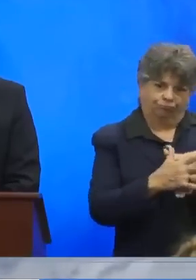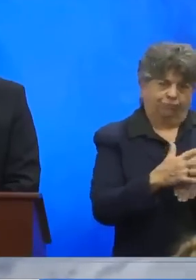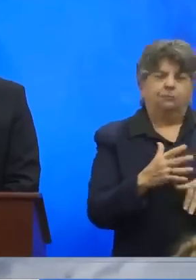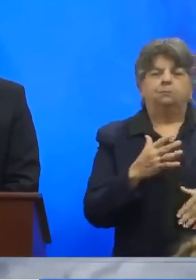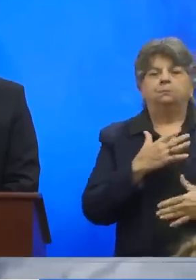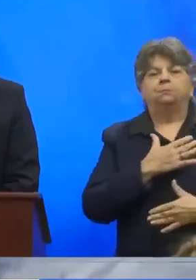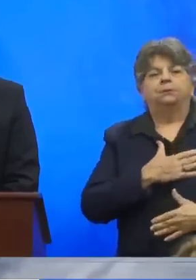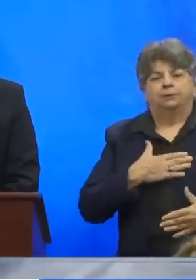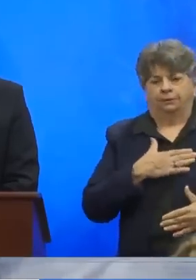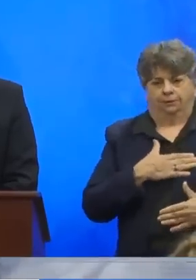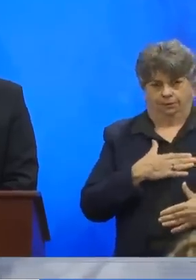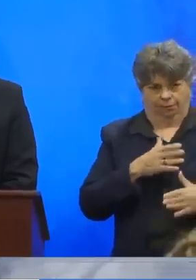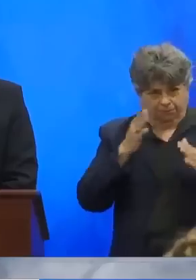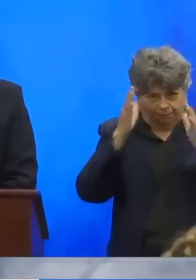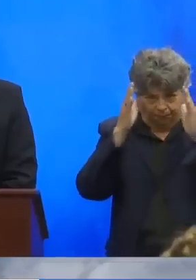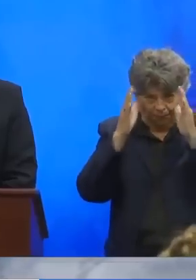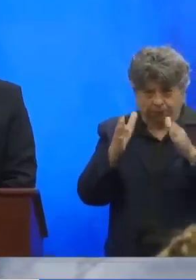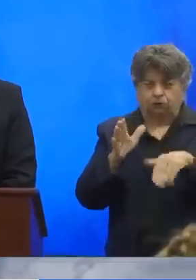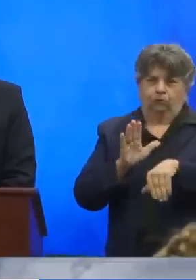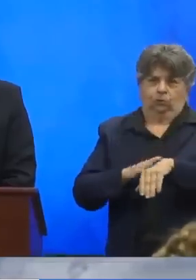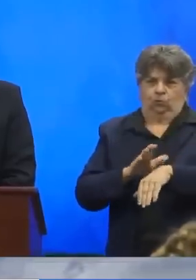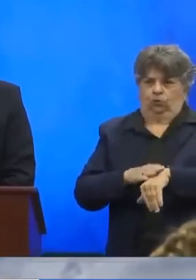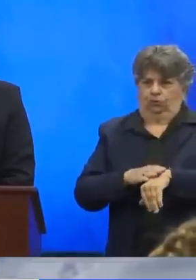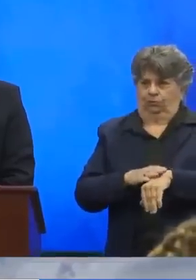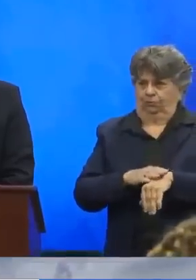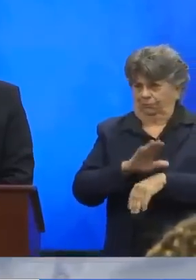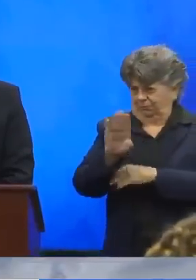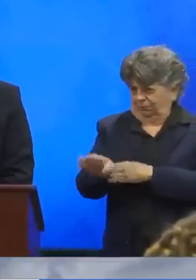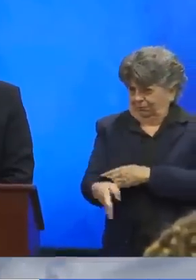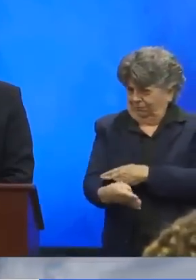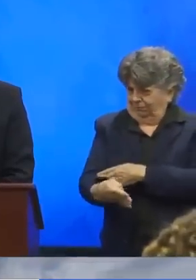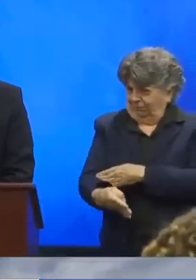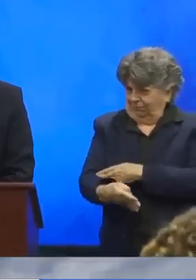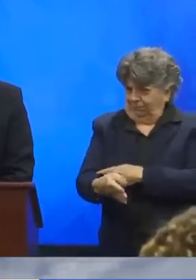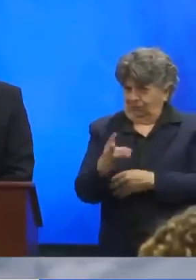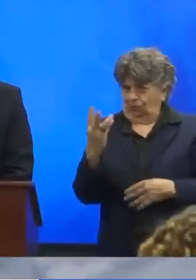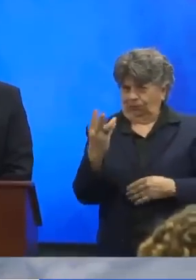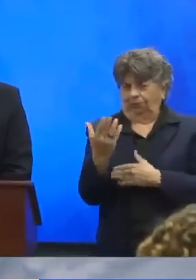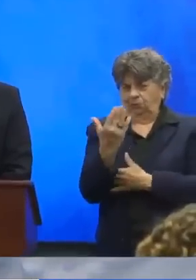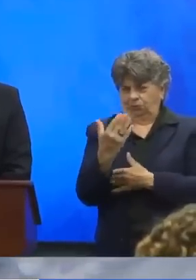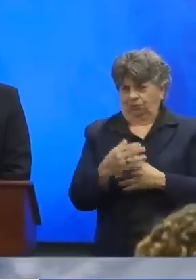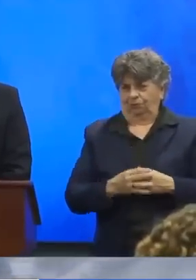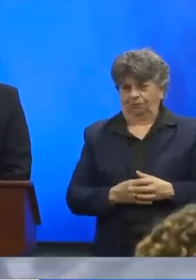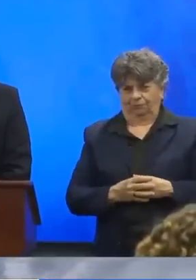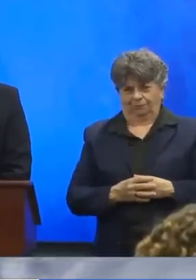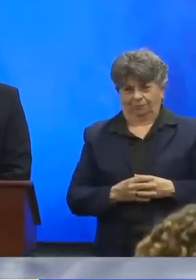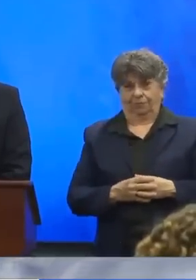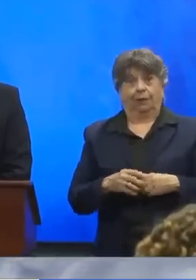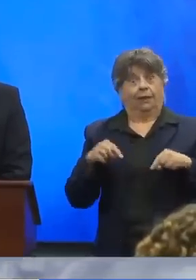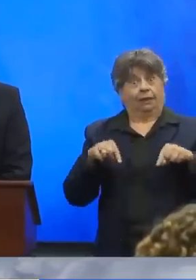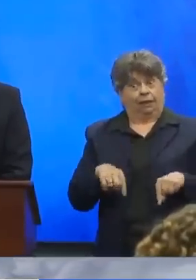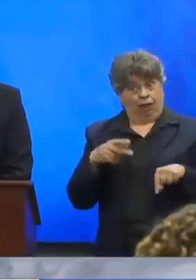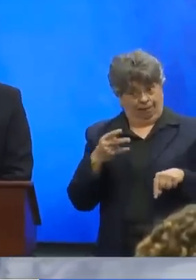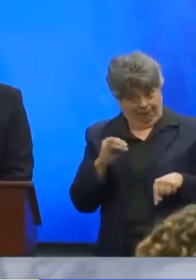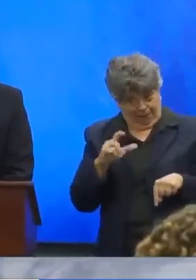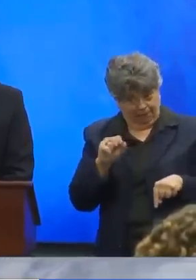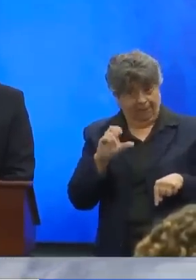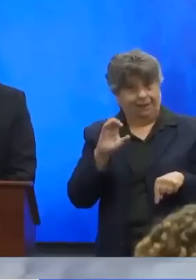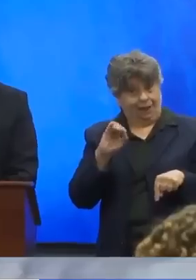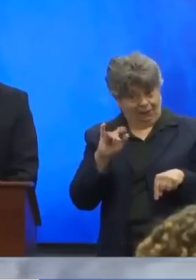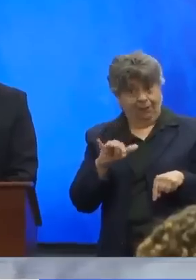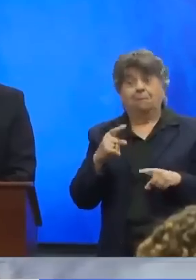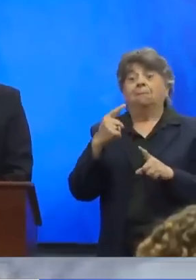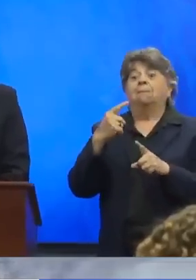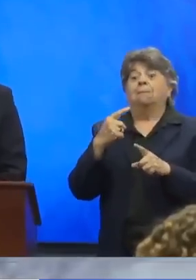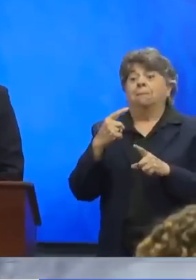that Kathy Perkins, the emergency management director here in Pinellas County, is going to issue. That will come from her. That will not come from the governor. That will not come from me.